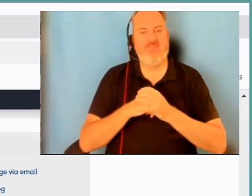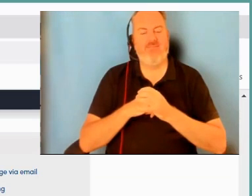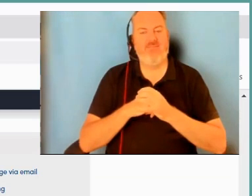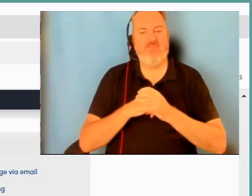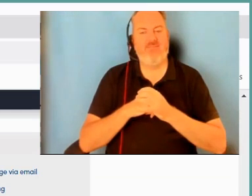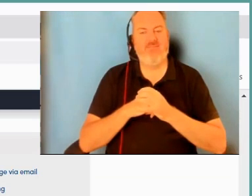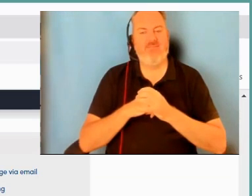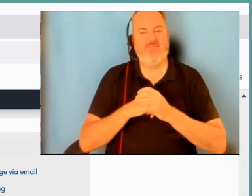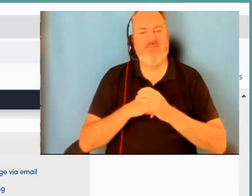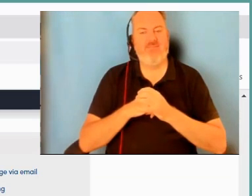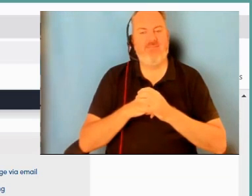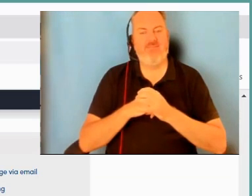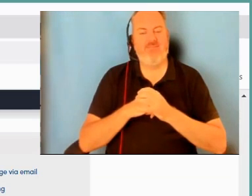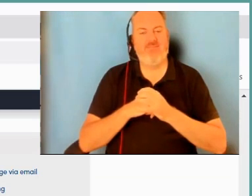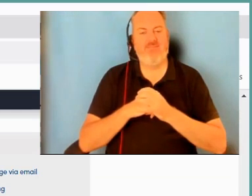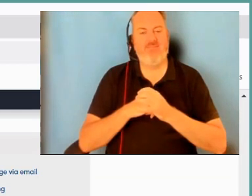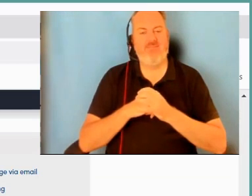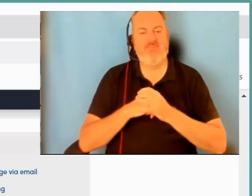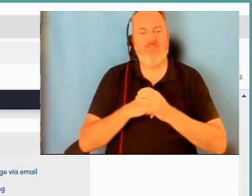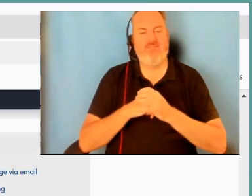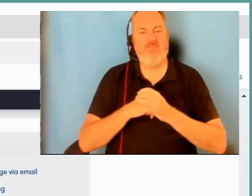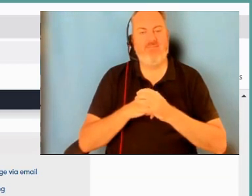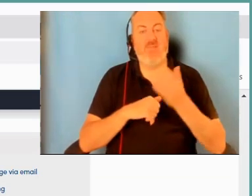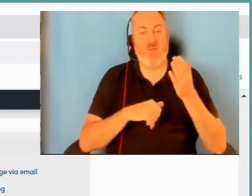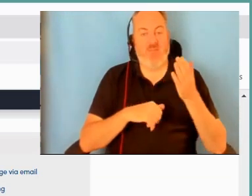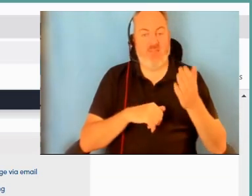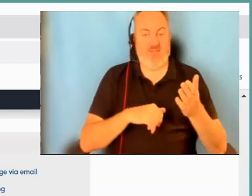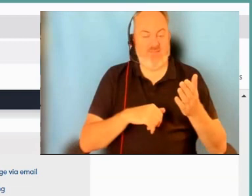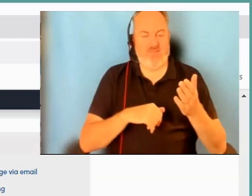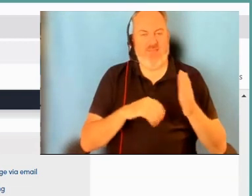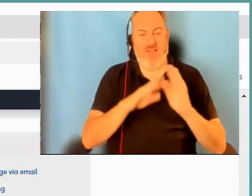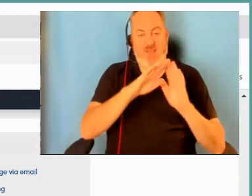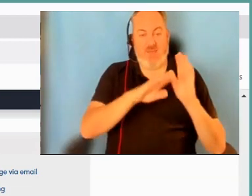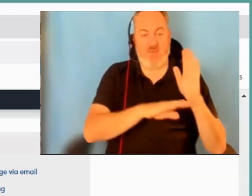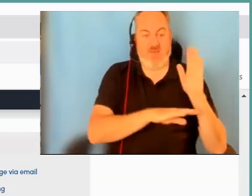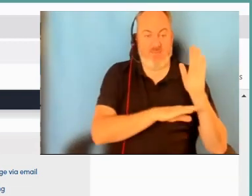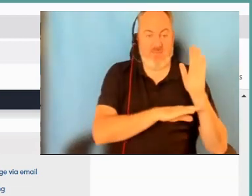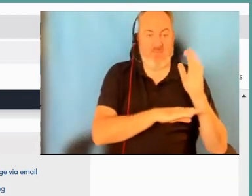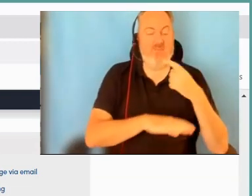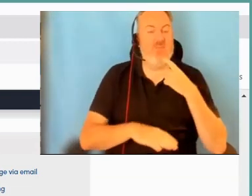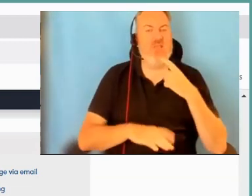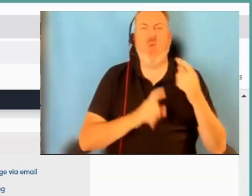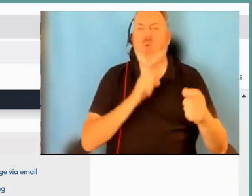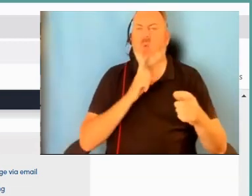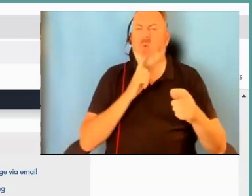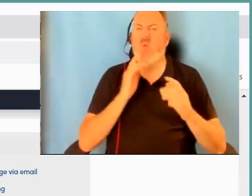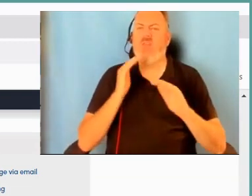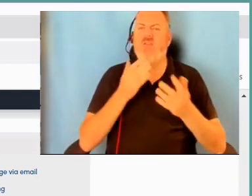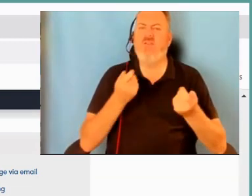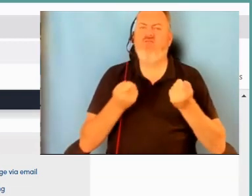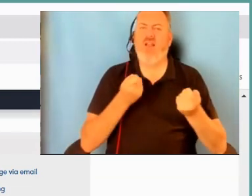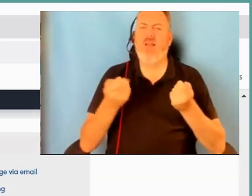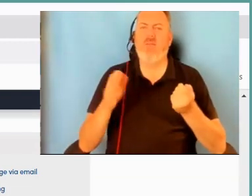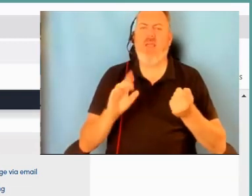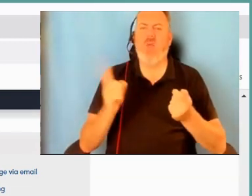So this is just continuing on with the screenshot of this service. At the very bottom of the page, it'll say who the service is provided by,